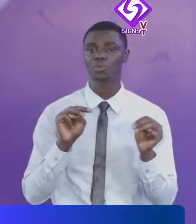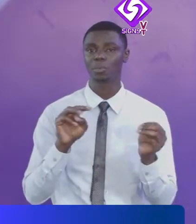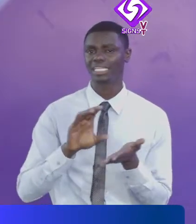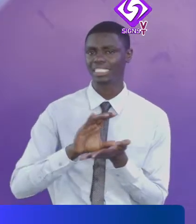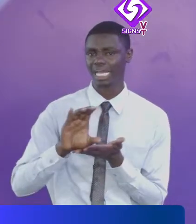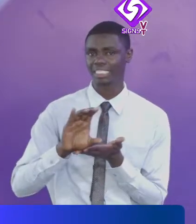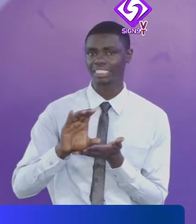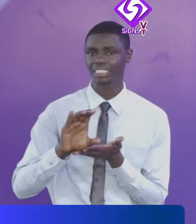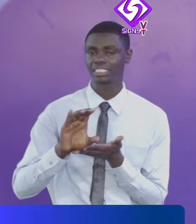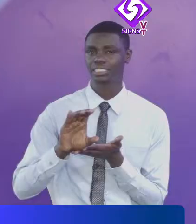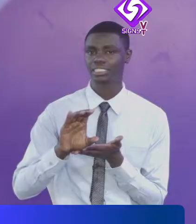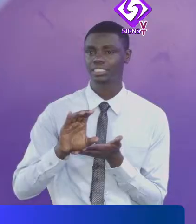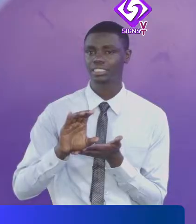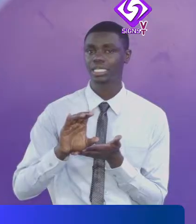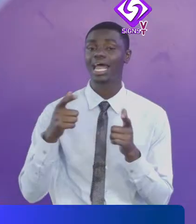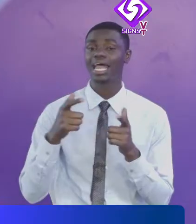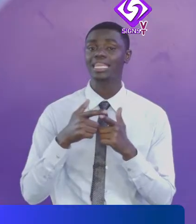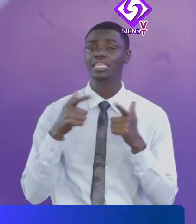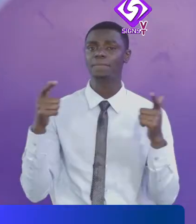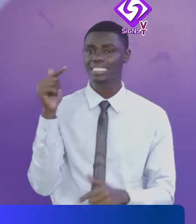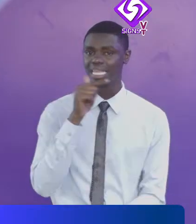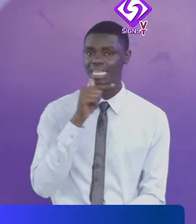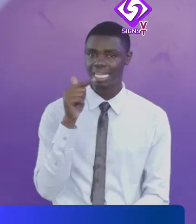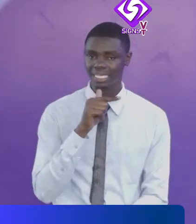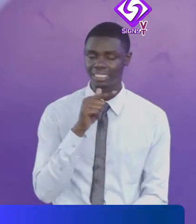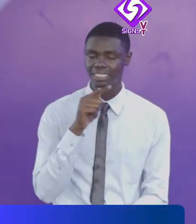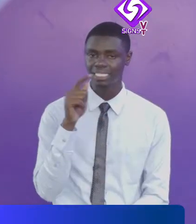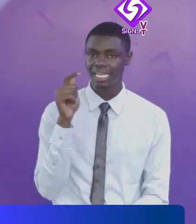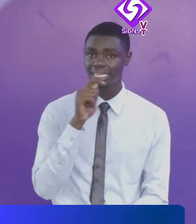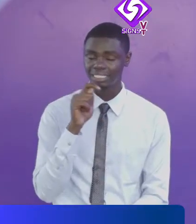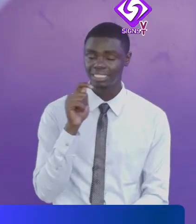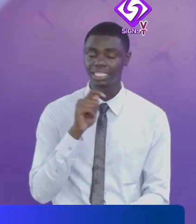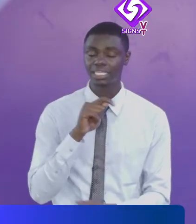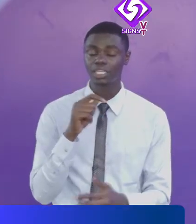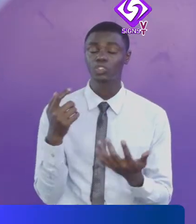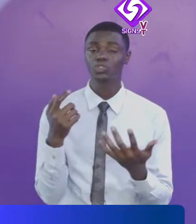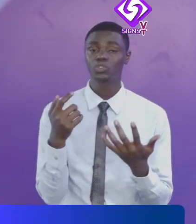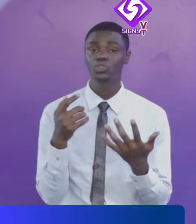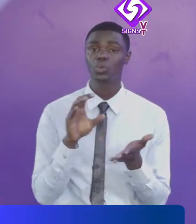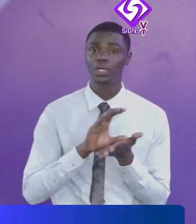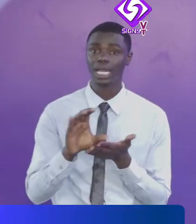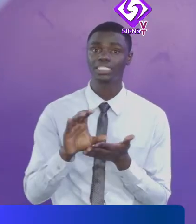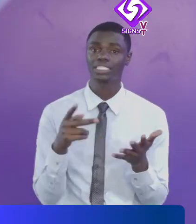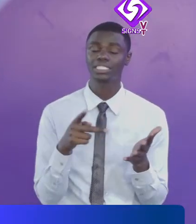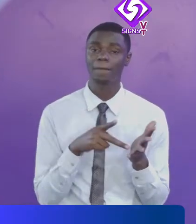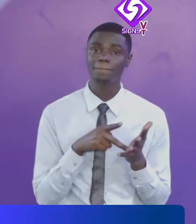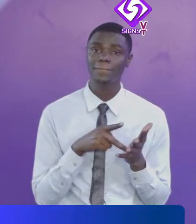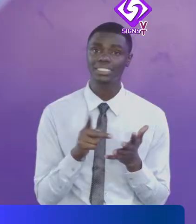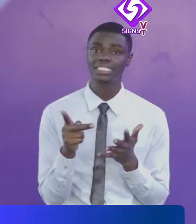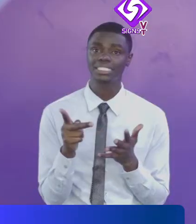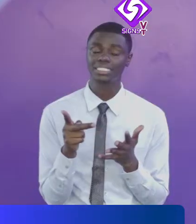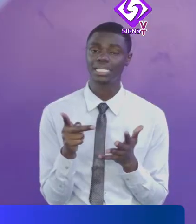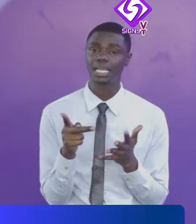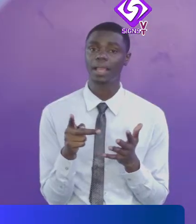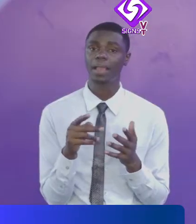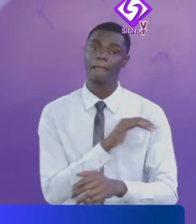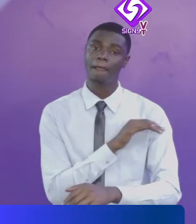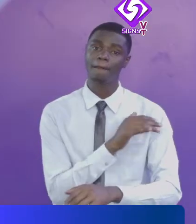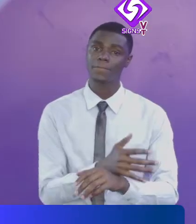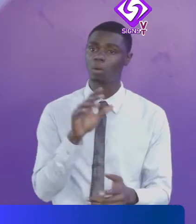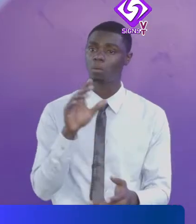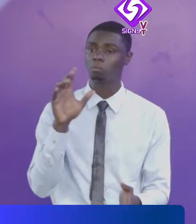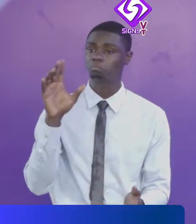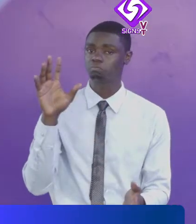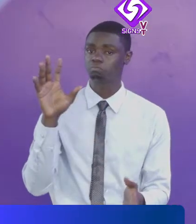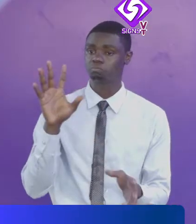to earn something, because the biggest threat to cash is what we call inflation. The purchasing power of that 1,000 shillings disappears if you don't invest